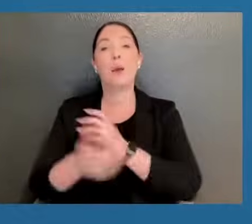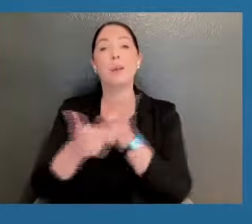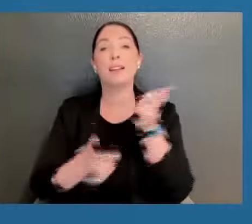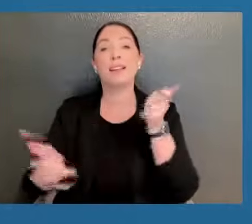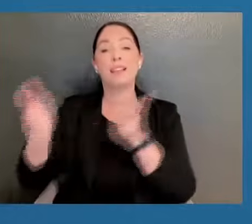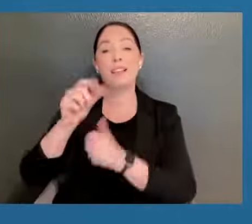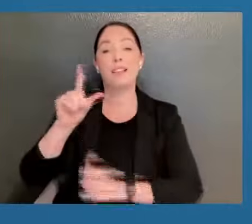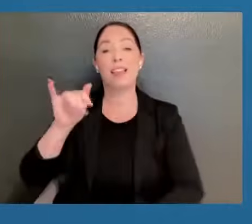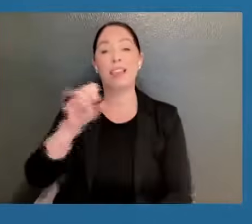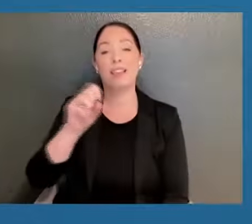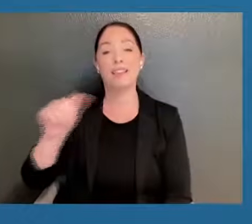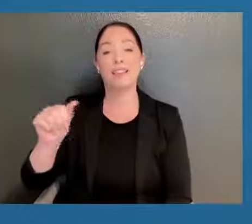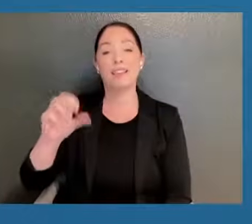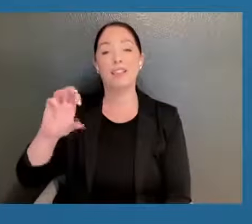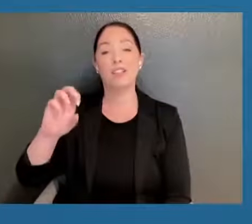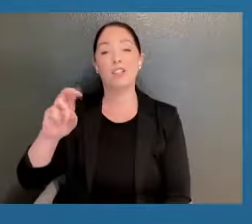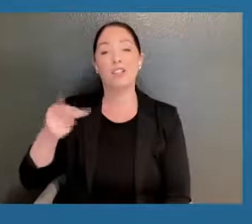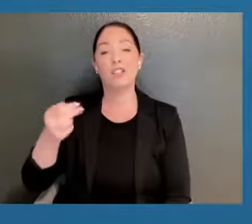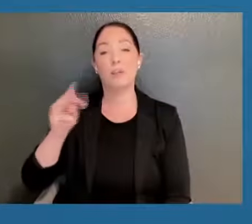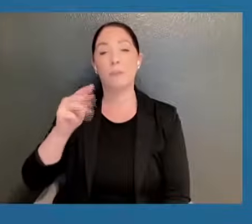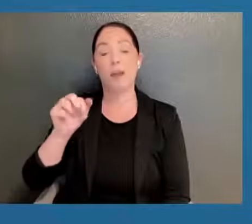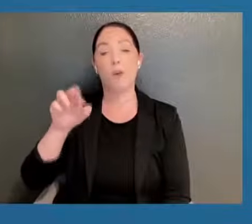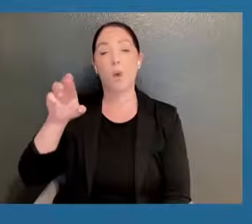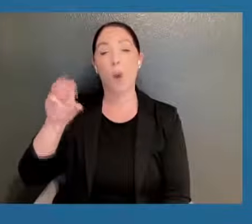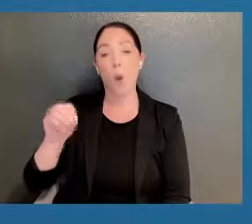Our Comptroller, Kevin Hardwick.